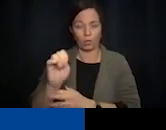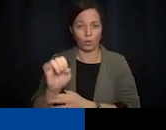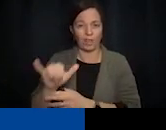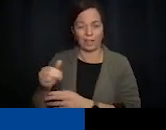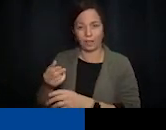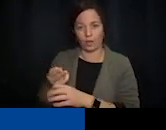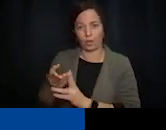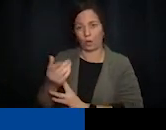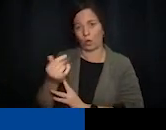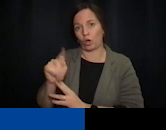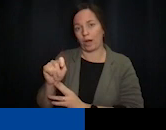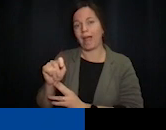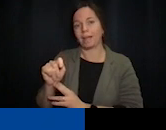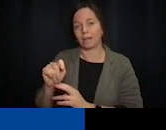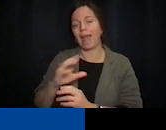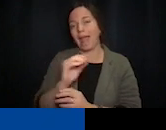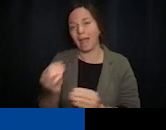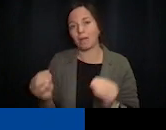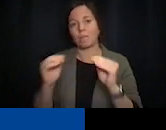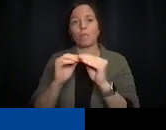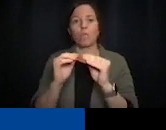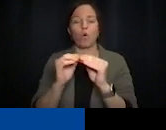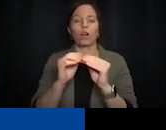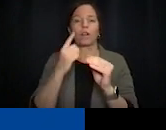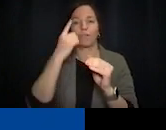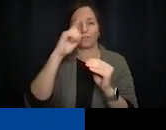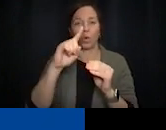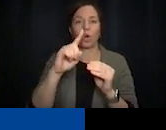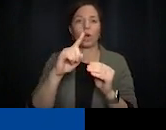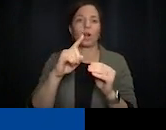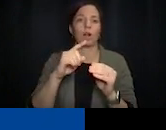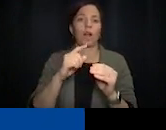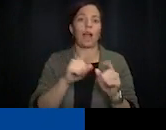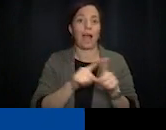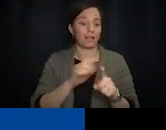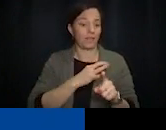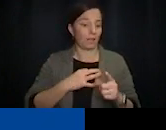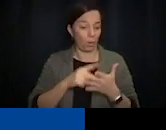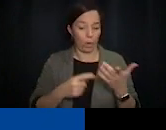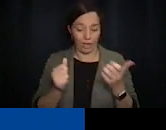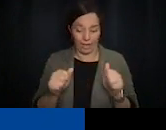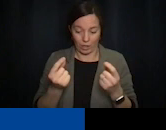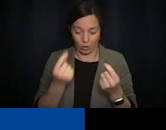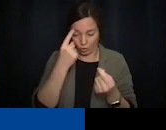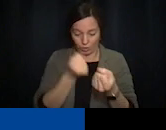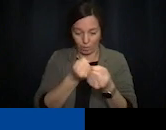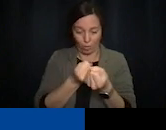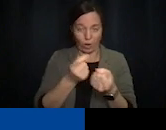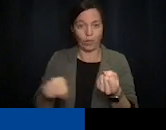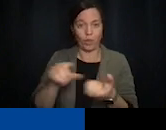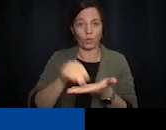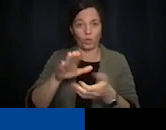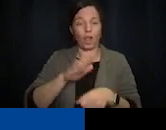but then also do more in the space of formerly incarcerated. What can we as faculty in particular do to support efforts to support students on our